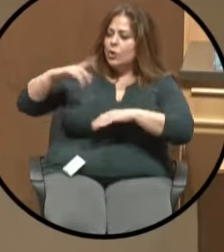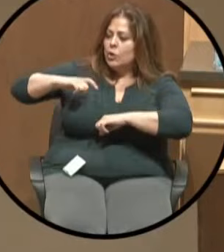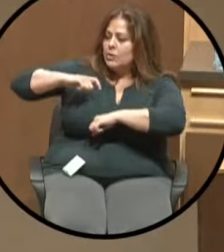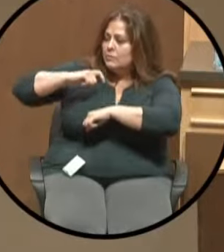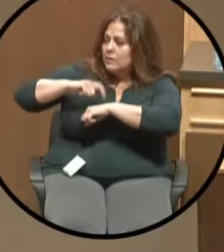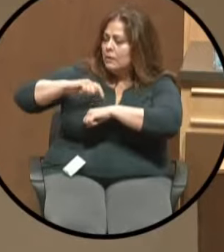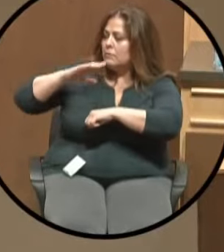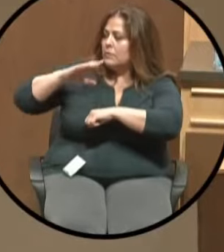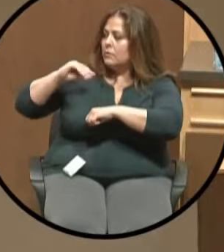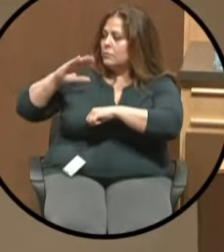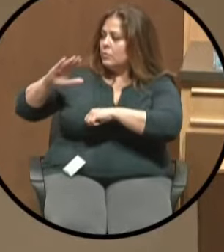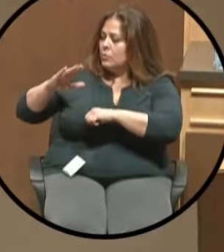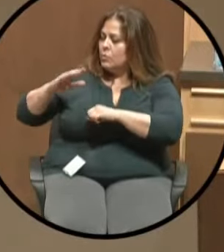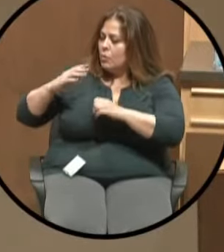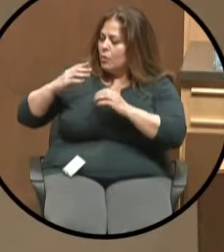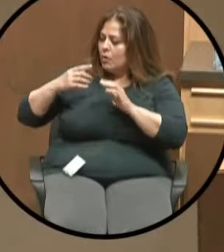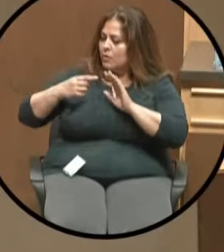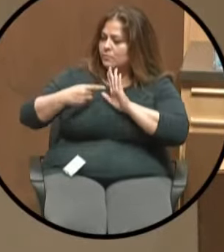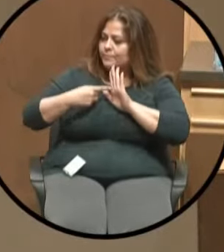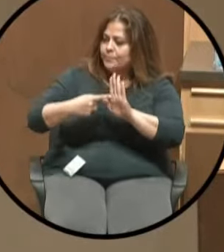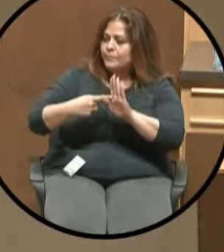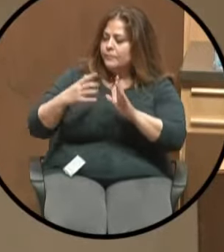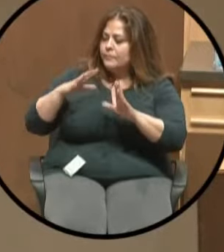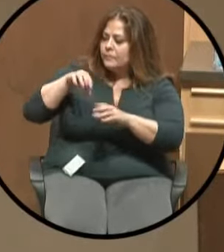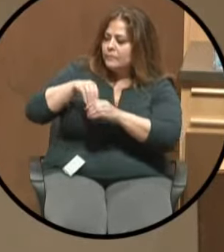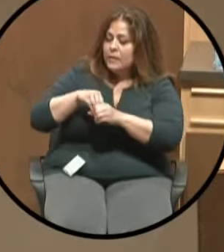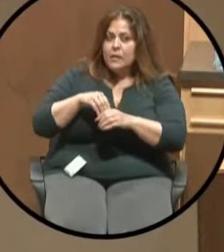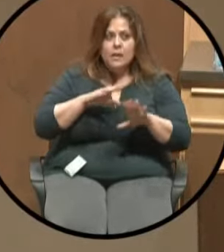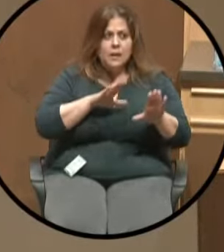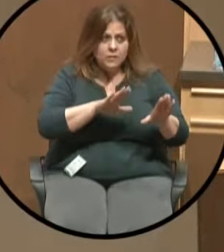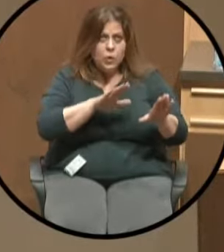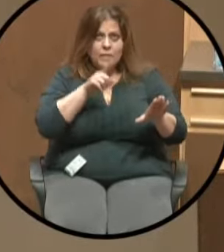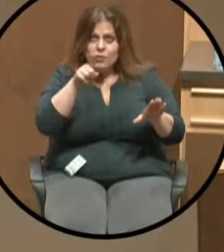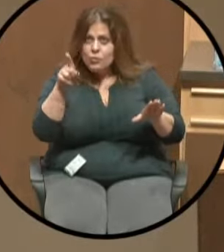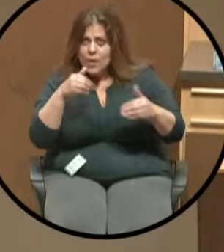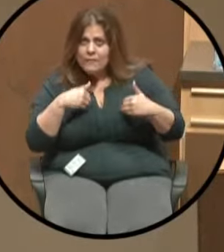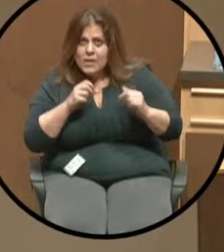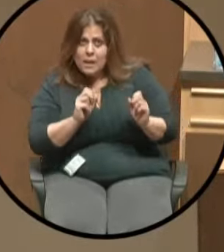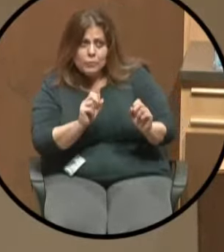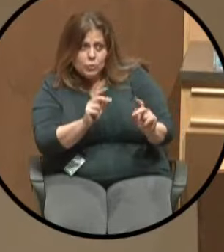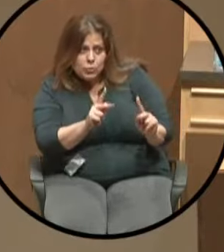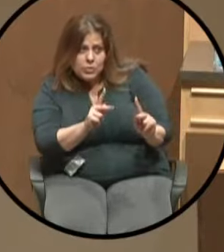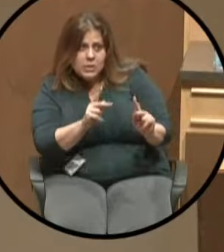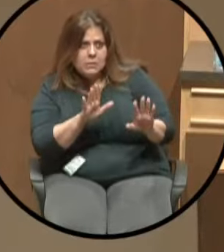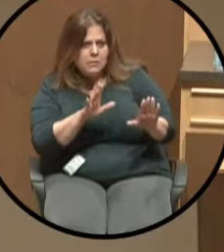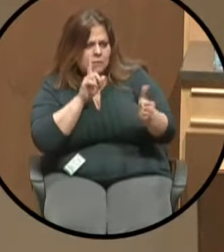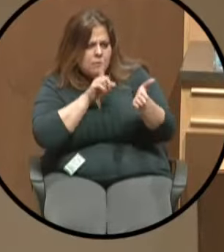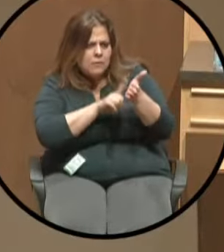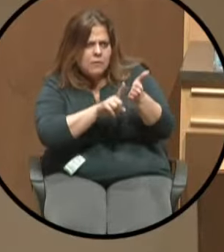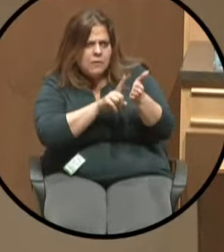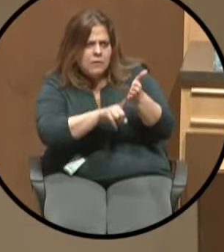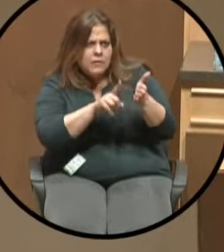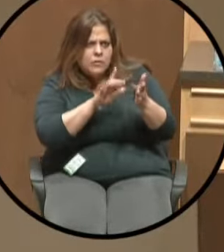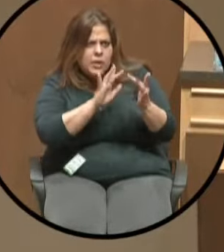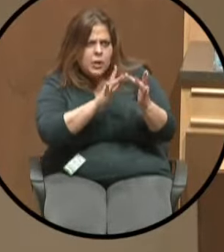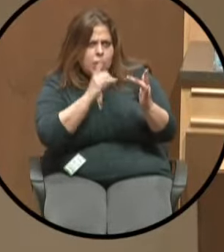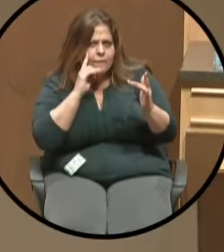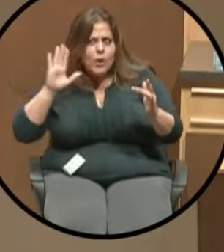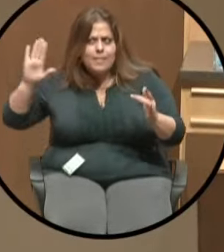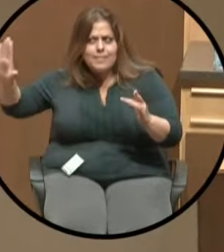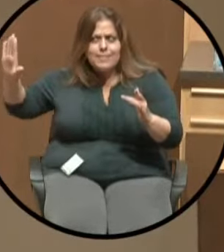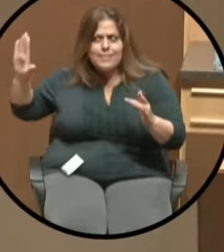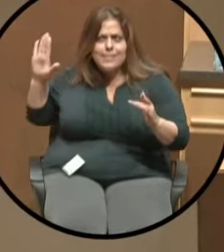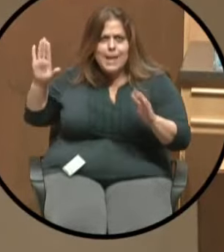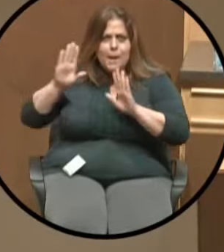on our website and read the bios. The expertise of this panel is just outstanding, and we appreciate you